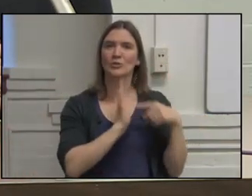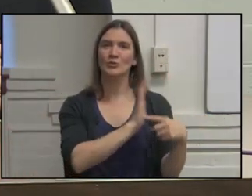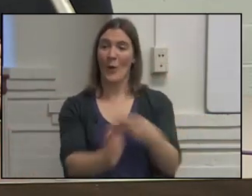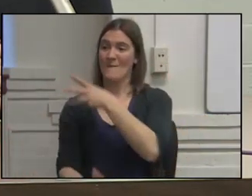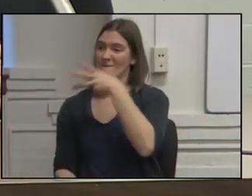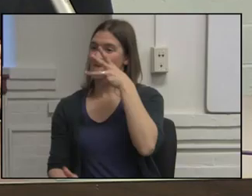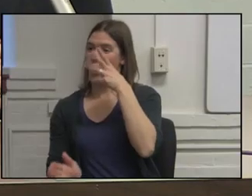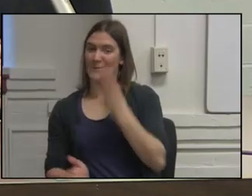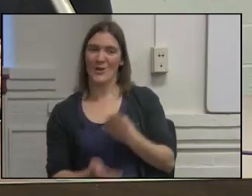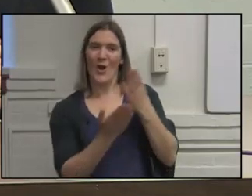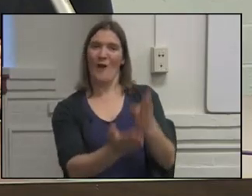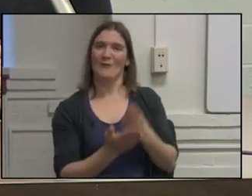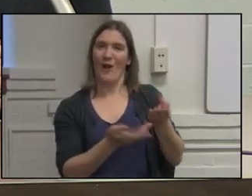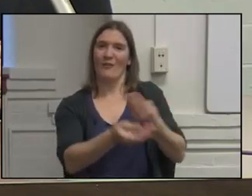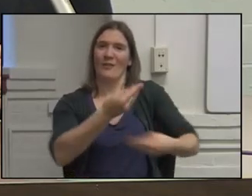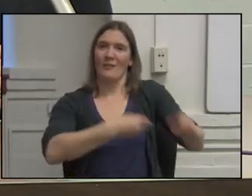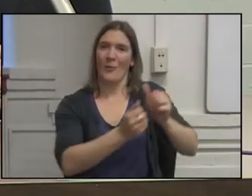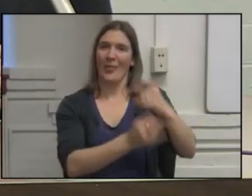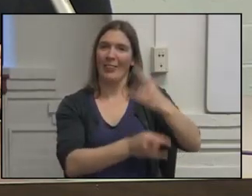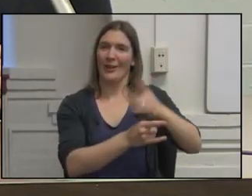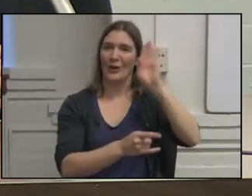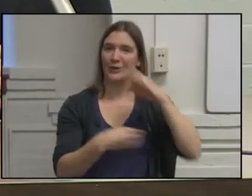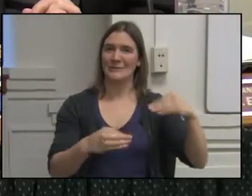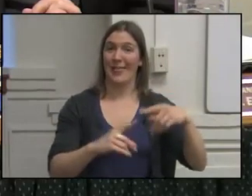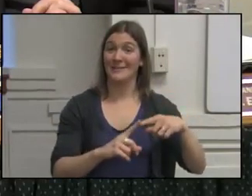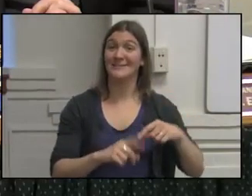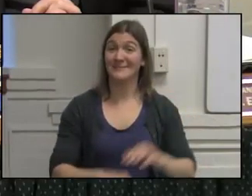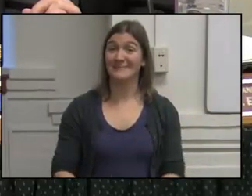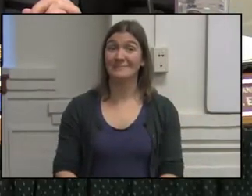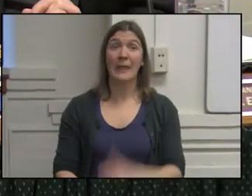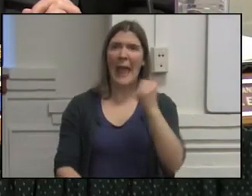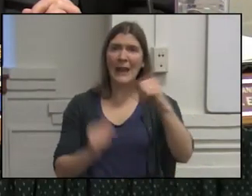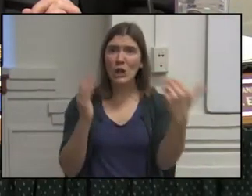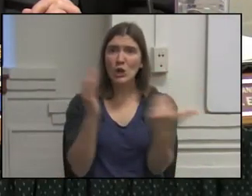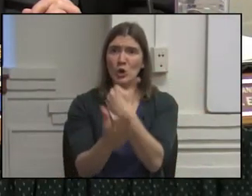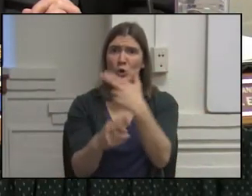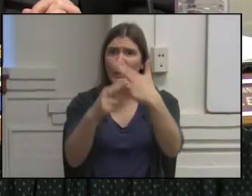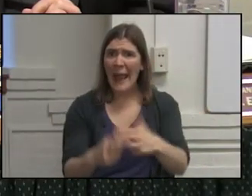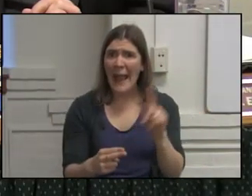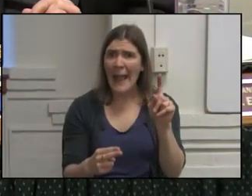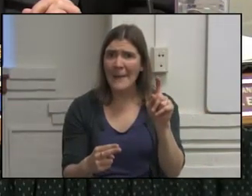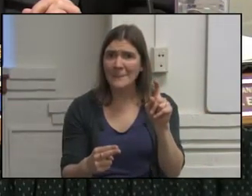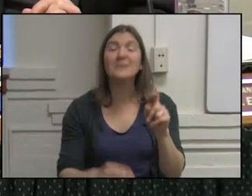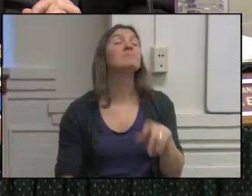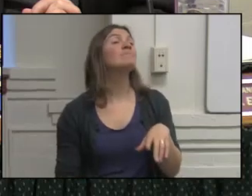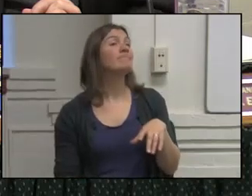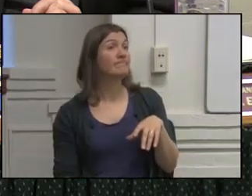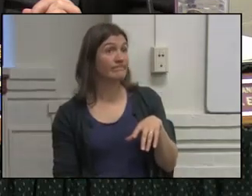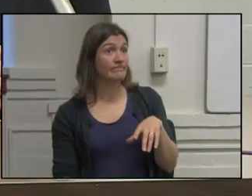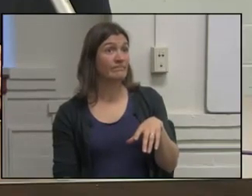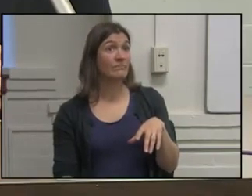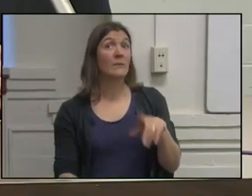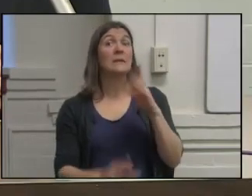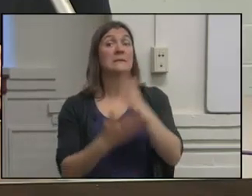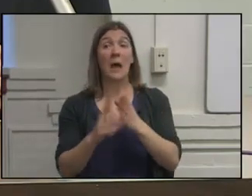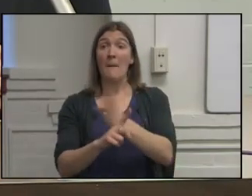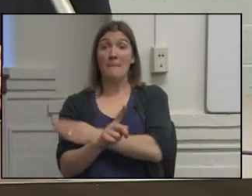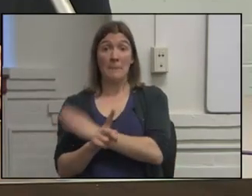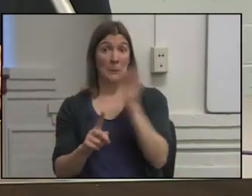farms have to produce. Is there anybody new on this list of alcohol vendors this year? Vendors who have not come in prior